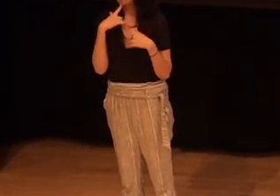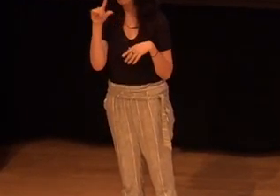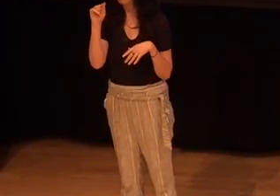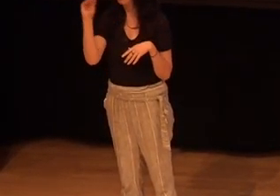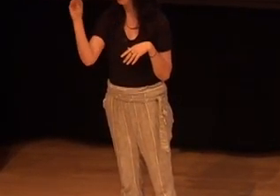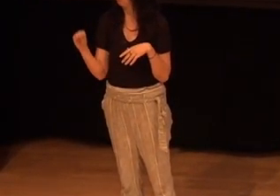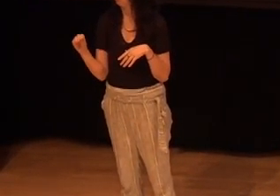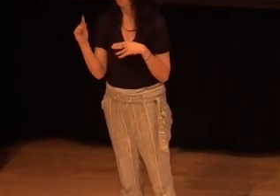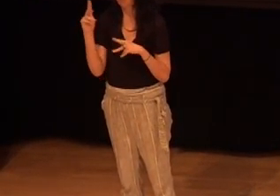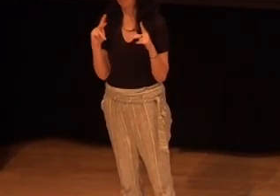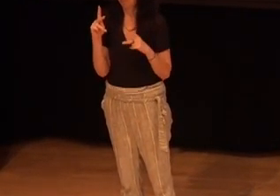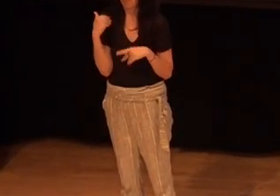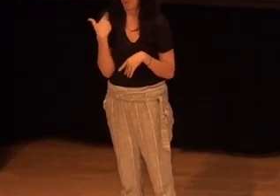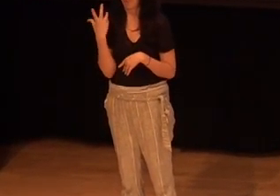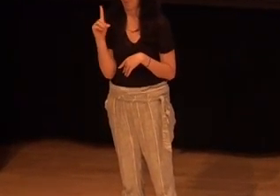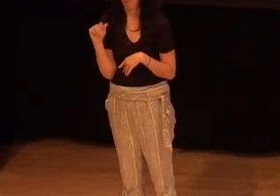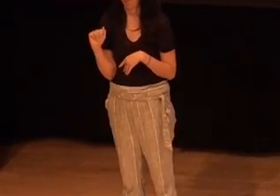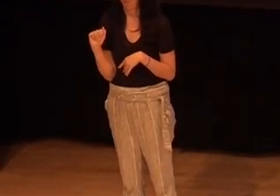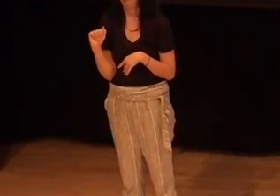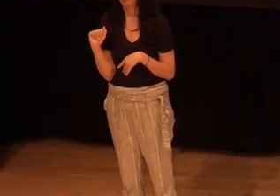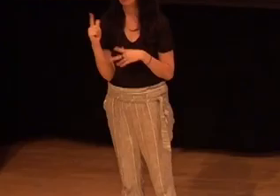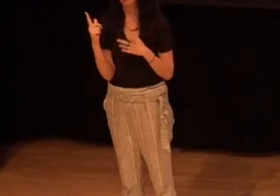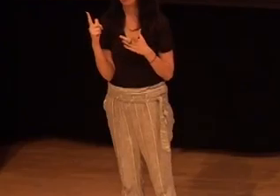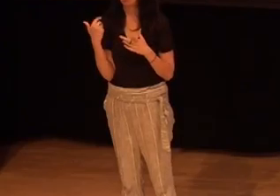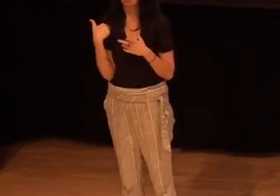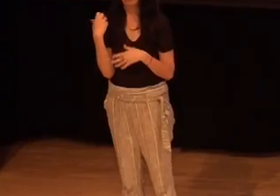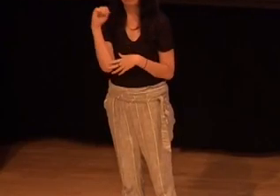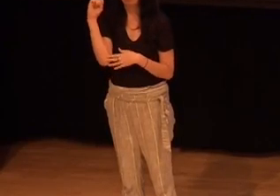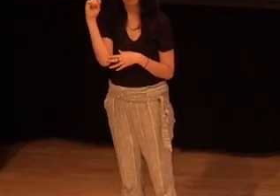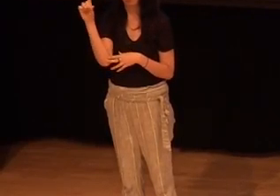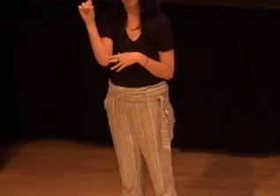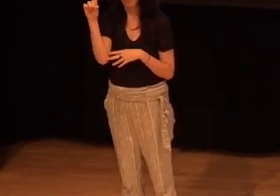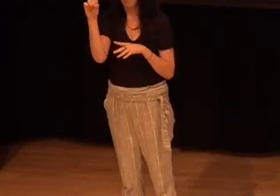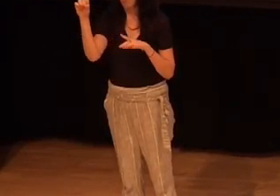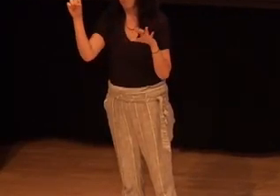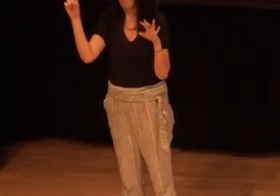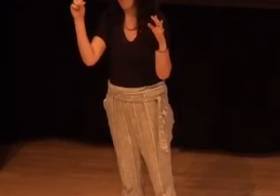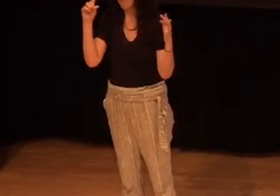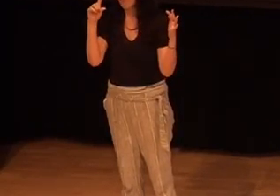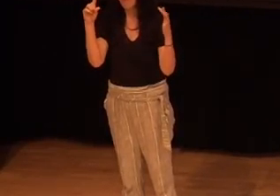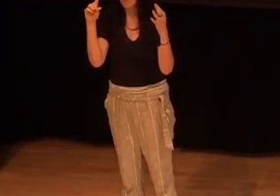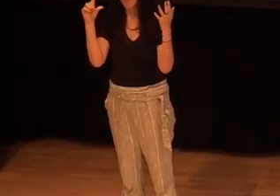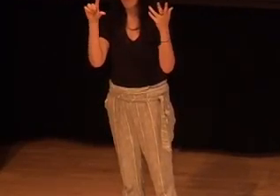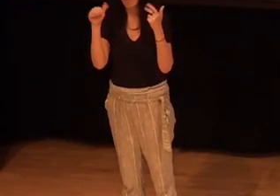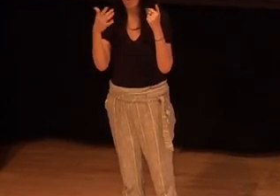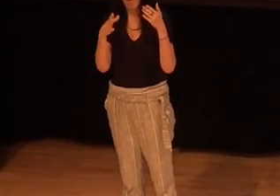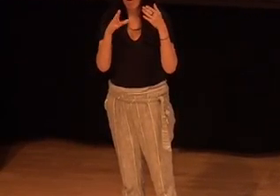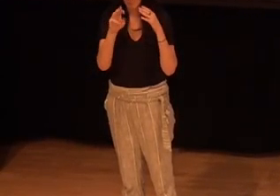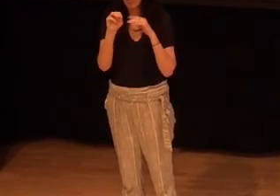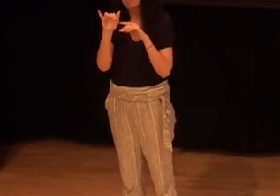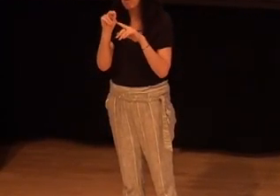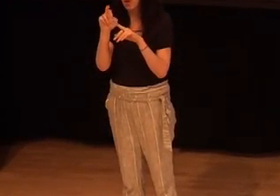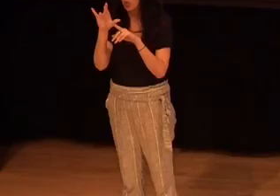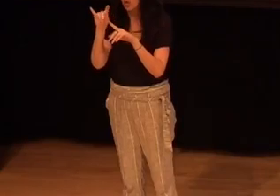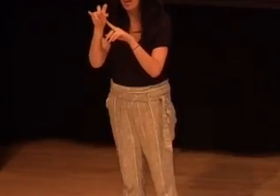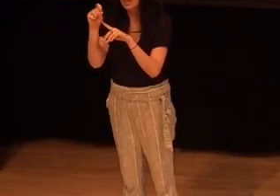20% of us are disabled. And when we have a demonstration, where are all these people? Other minorities, something happens